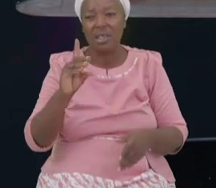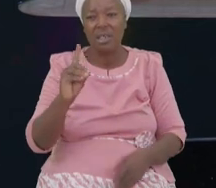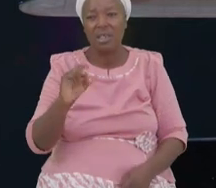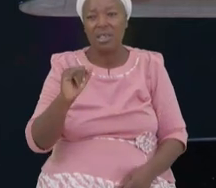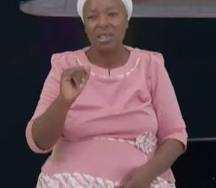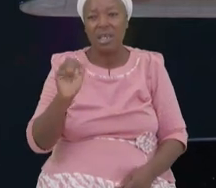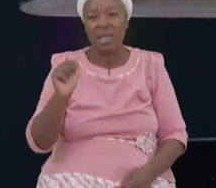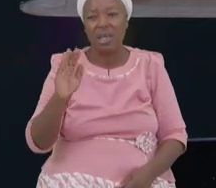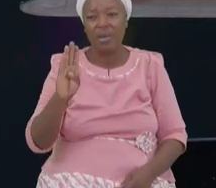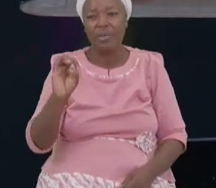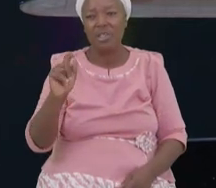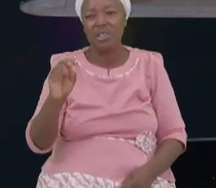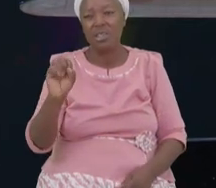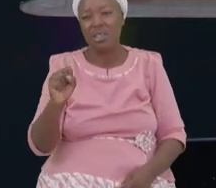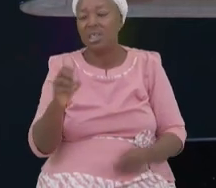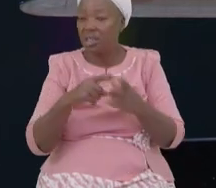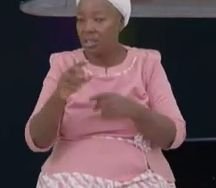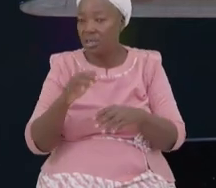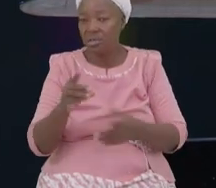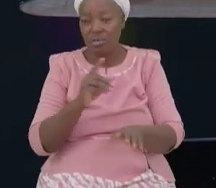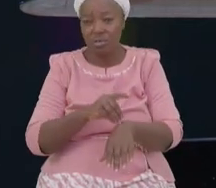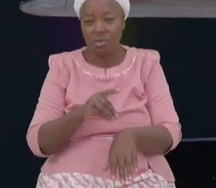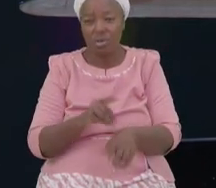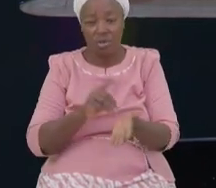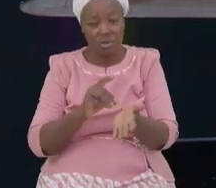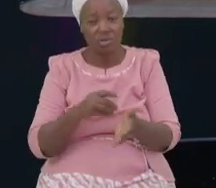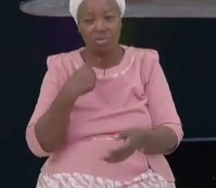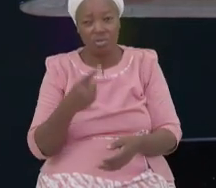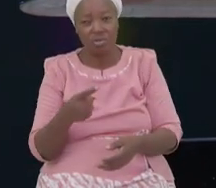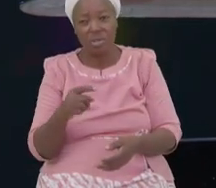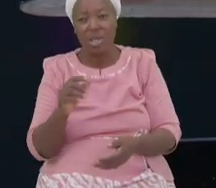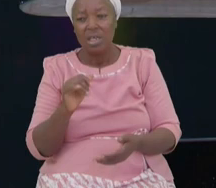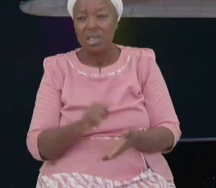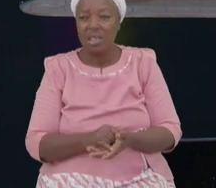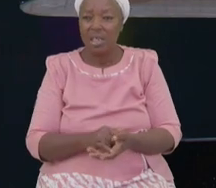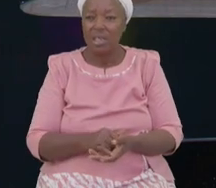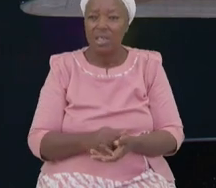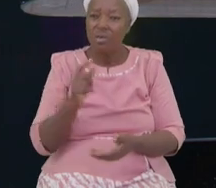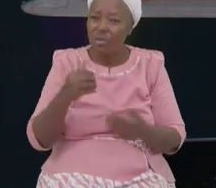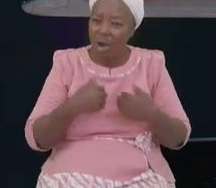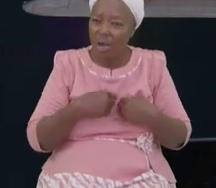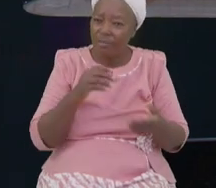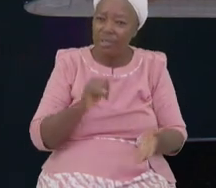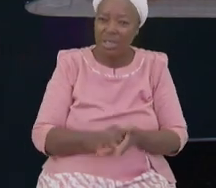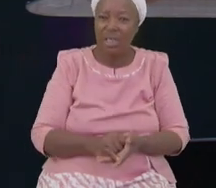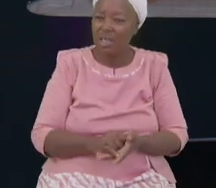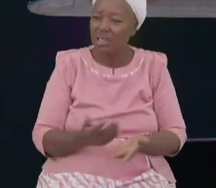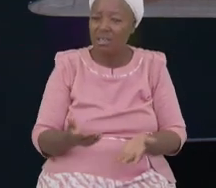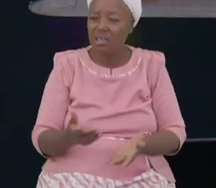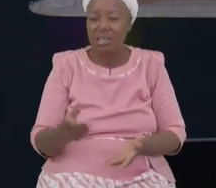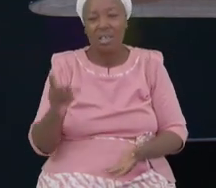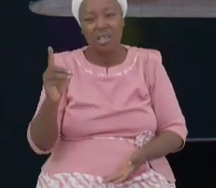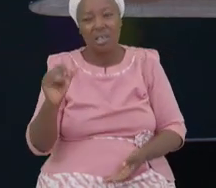doctor told you, you know what? You're obese, that's one. Then you're having diabetes, type 2,